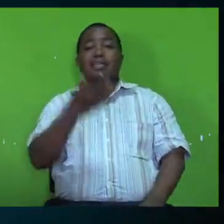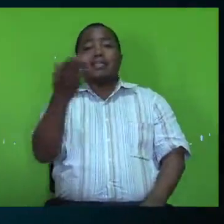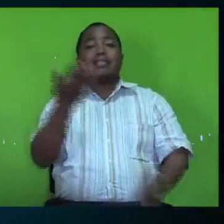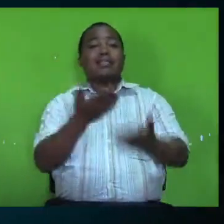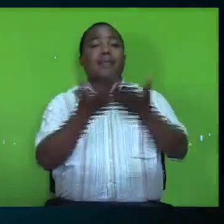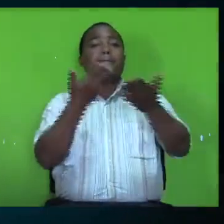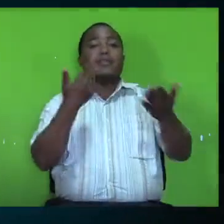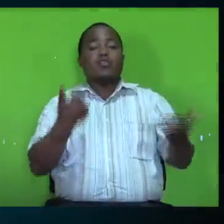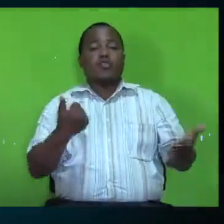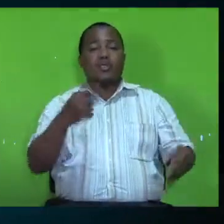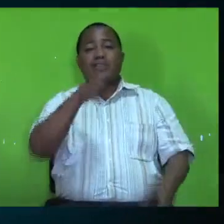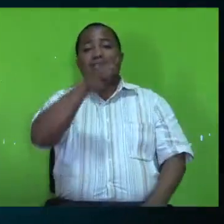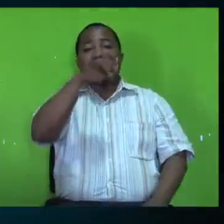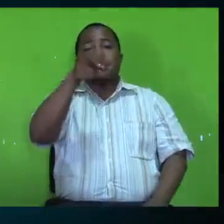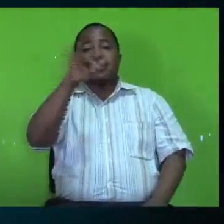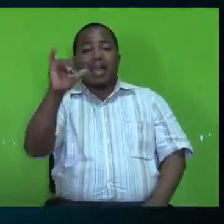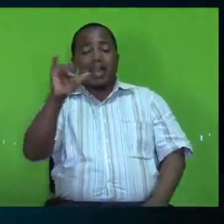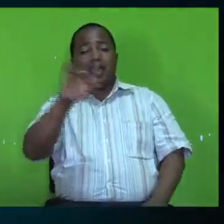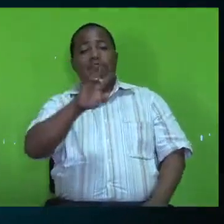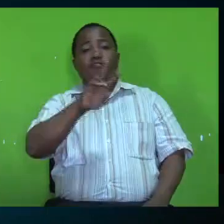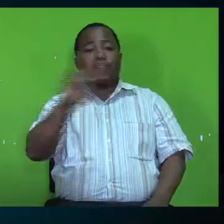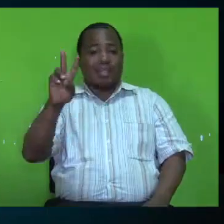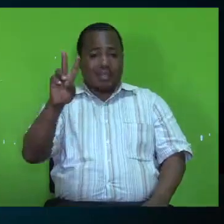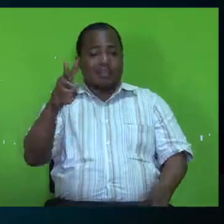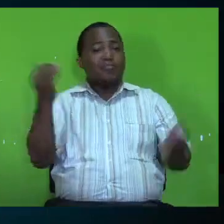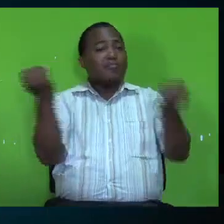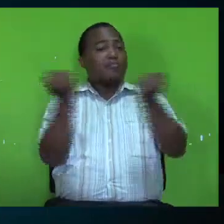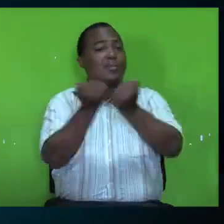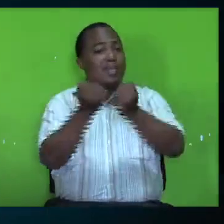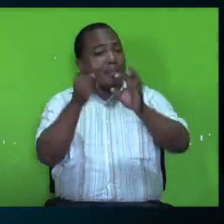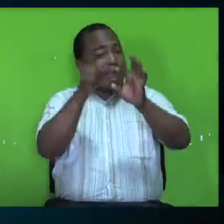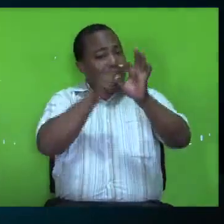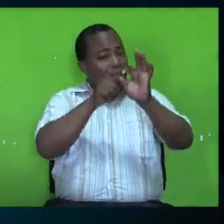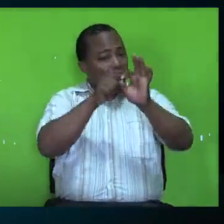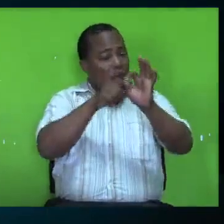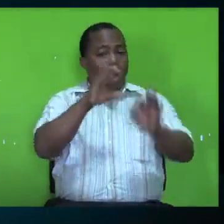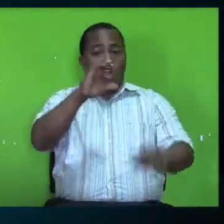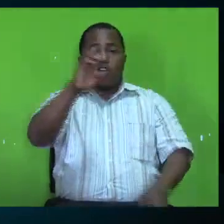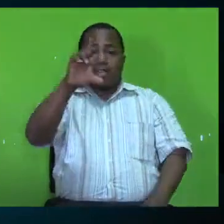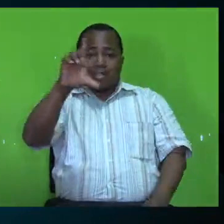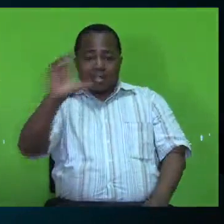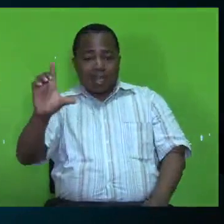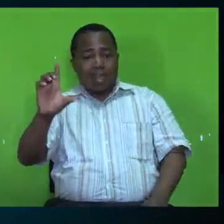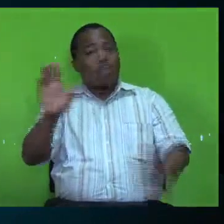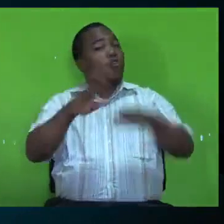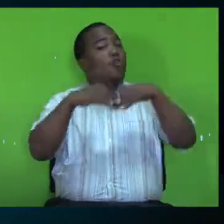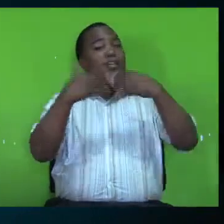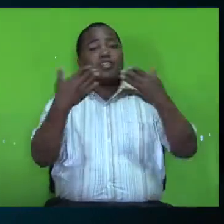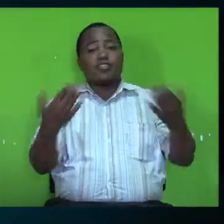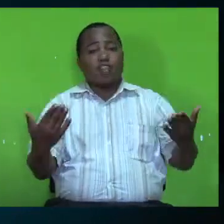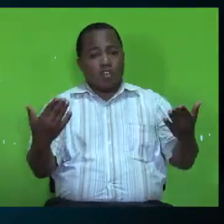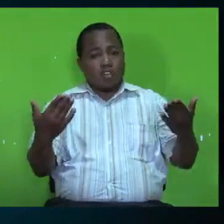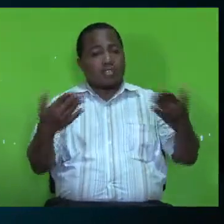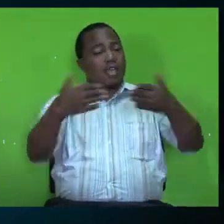because xylem vessels made up of hollow cells without end